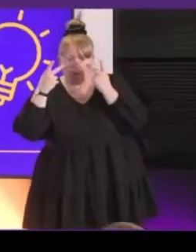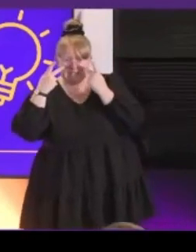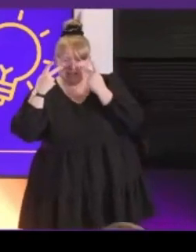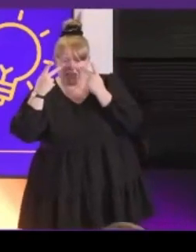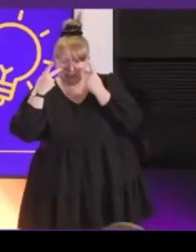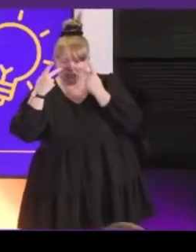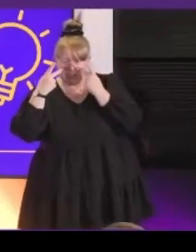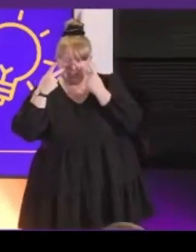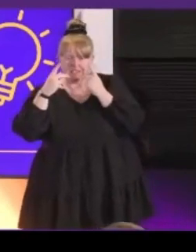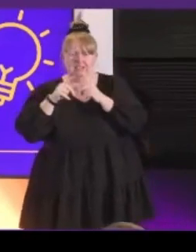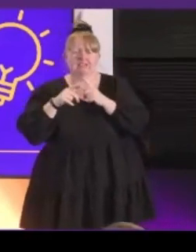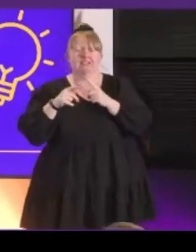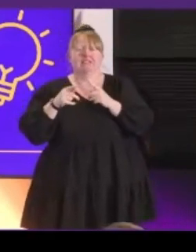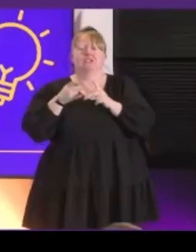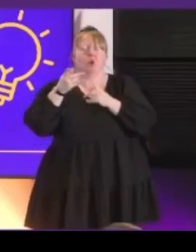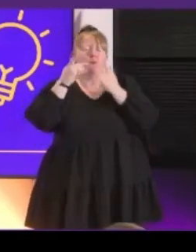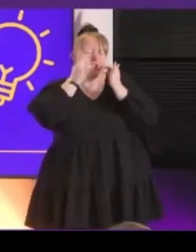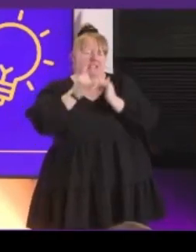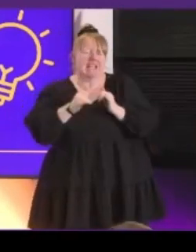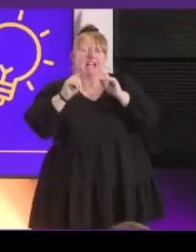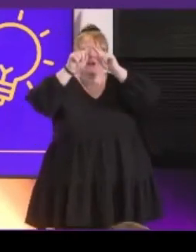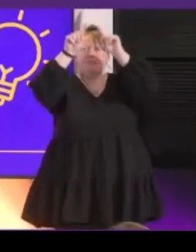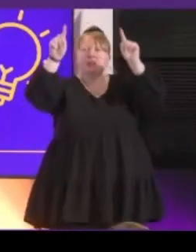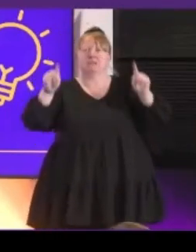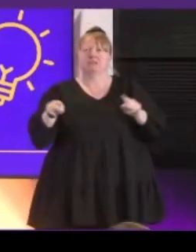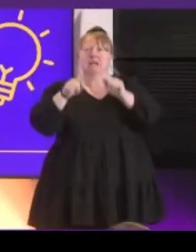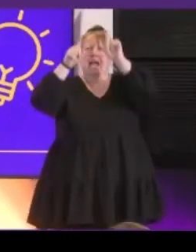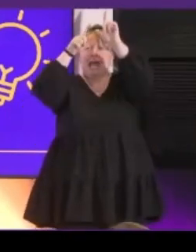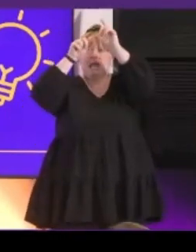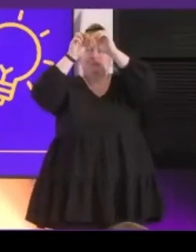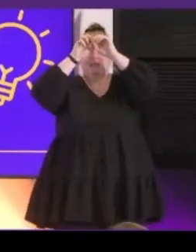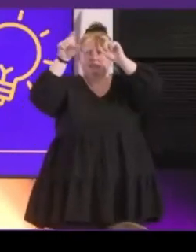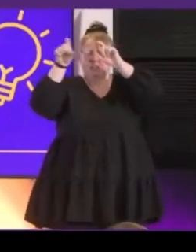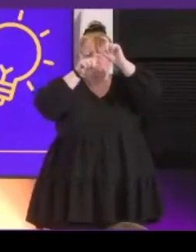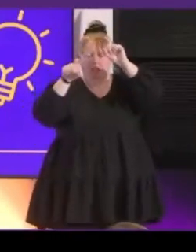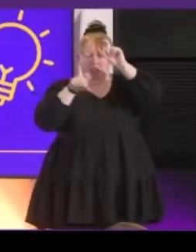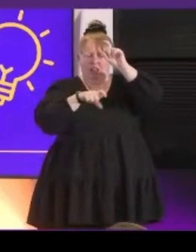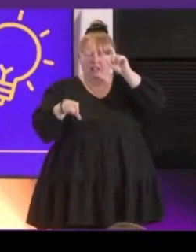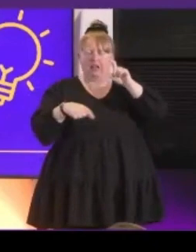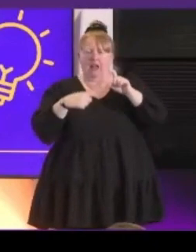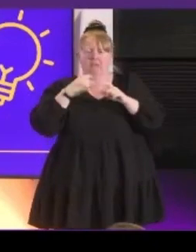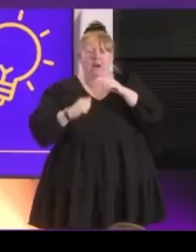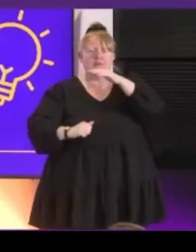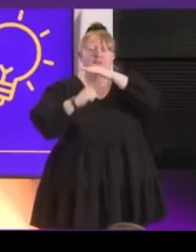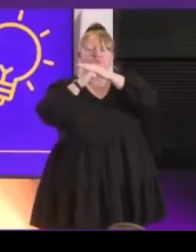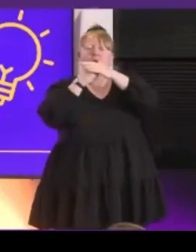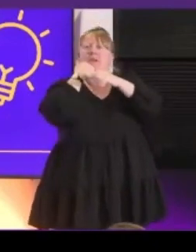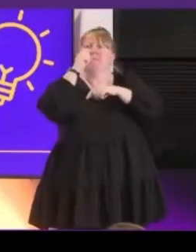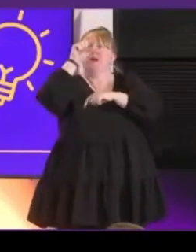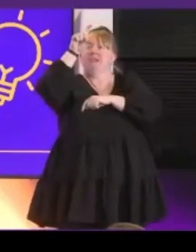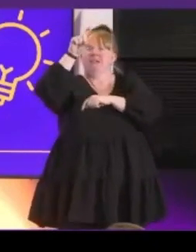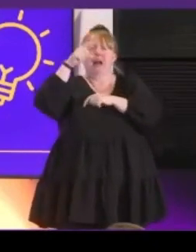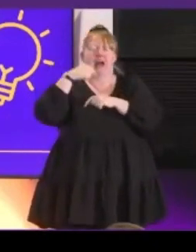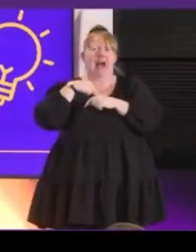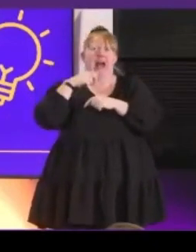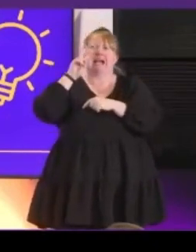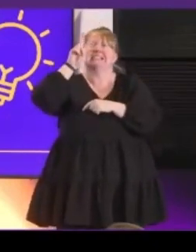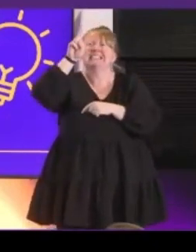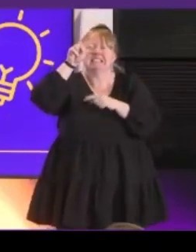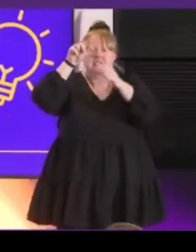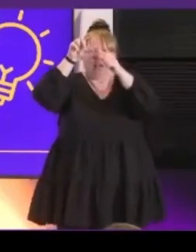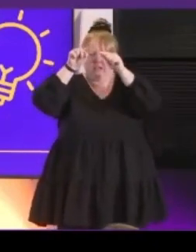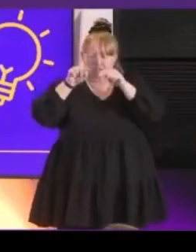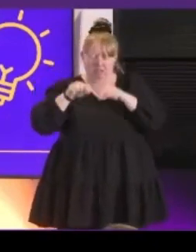see the H at the top. I'm told there are other letters, I just can't see them. When I was 5 years old, my problem